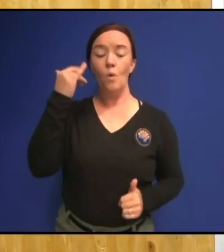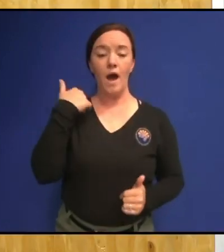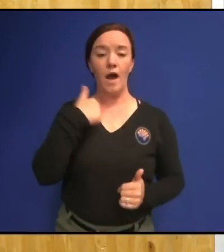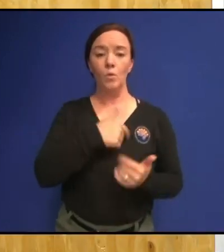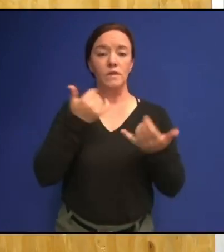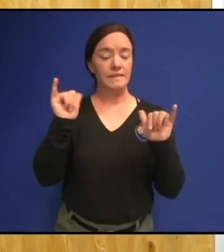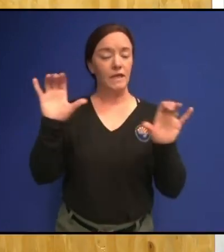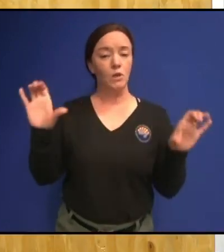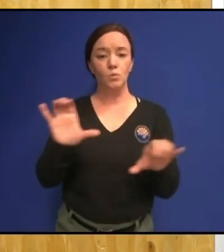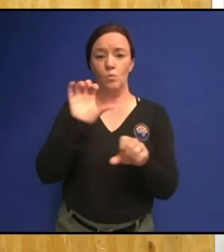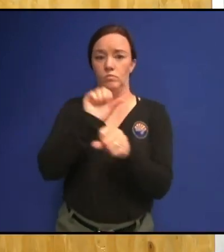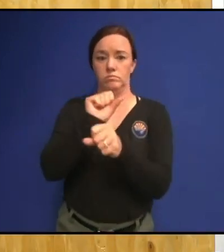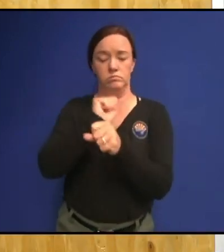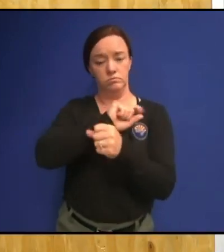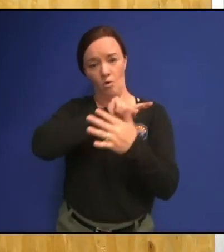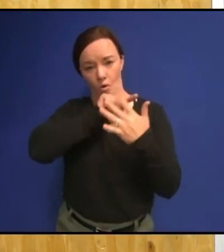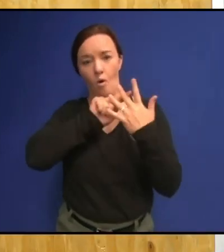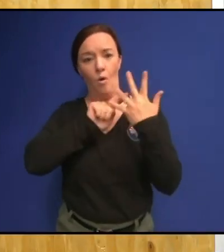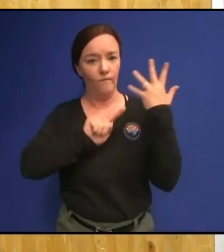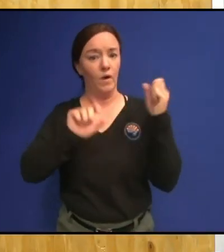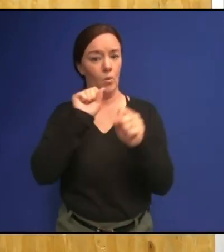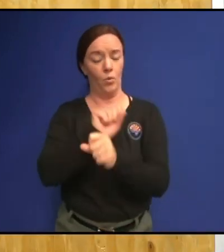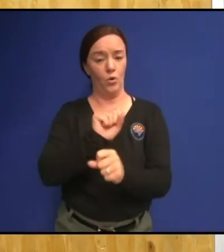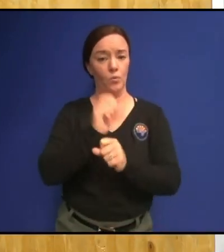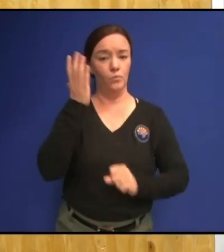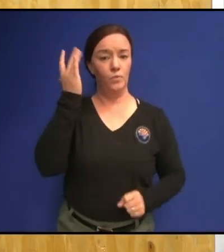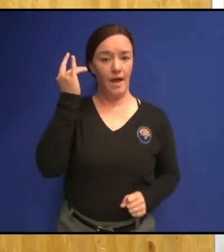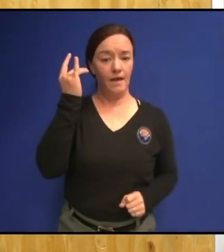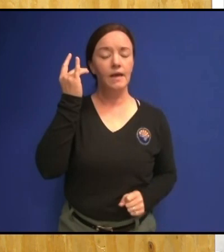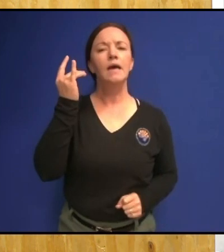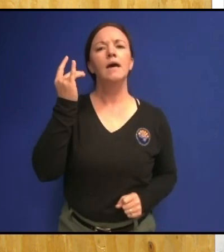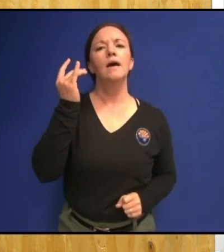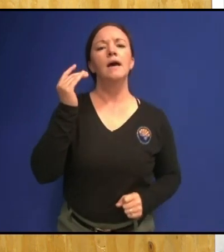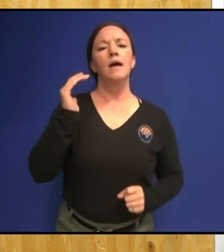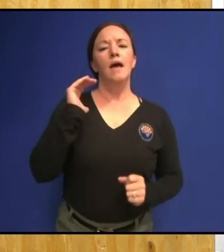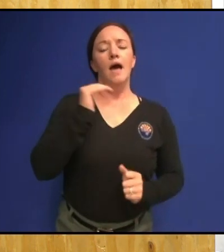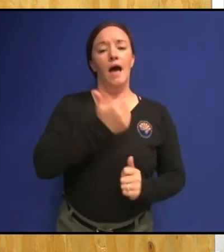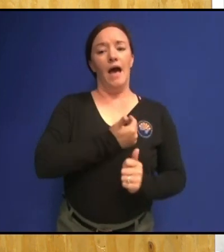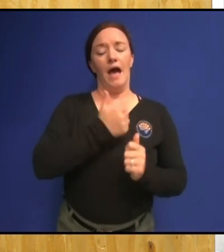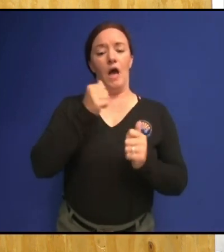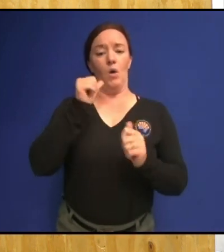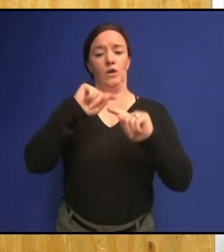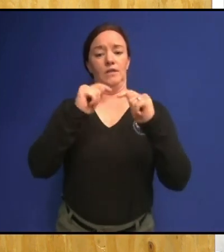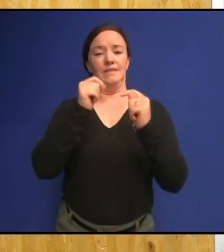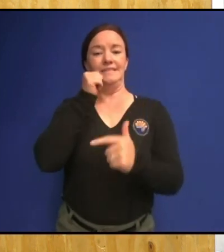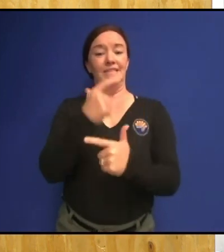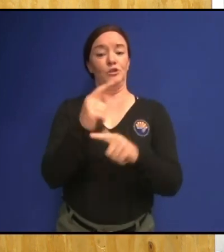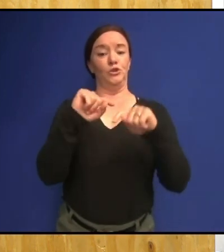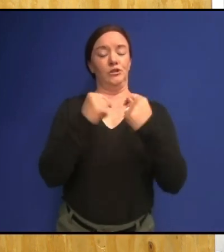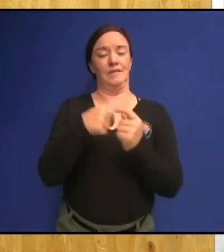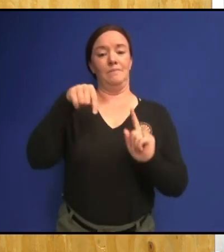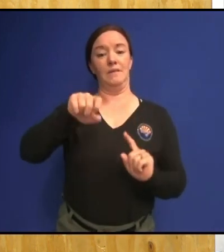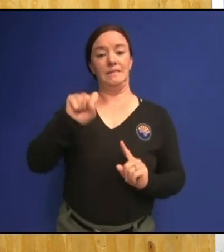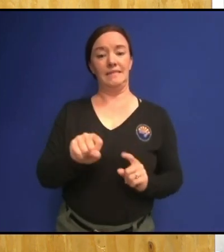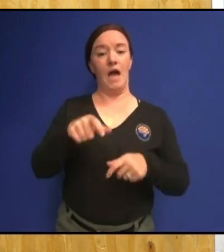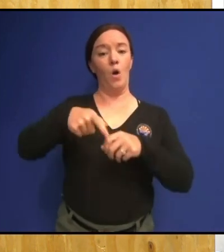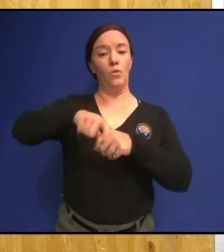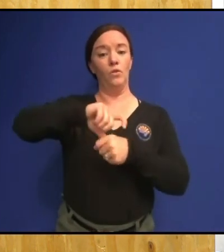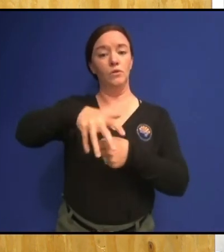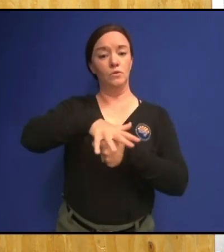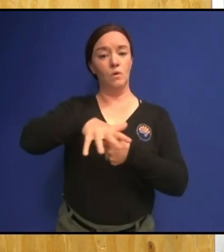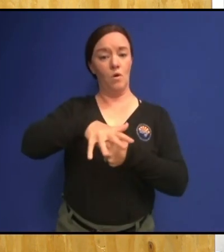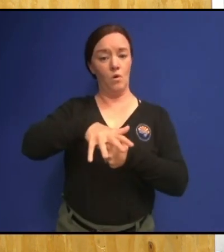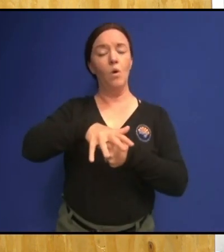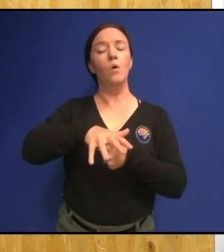here, is because while our sister team in the south has been doing a great job of preventing the fire from moving further